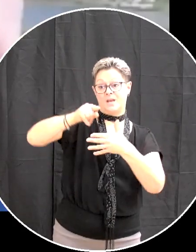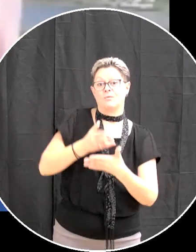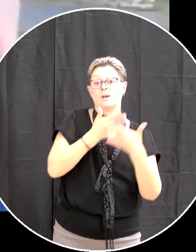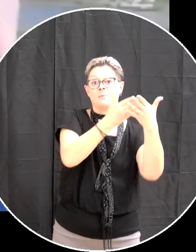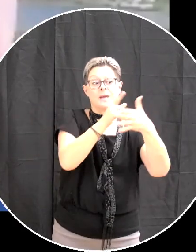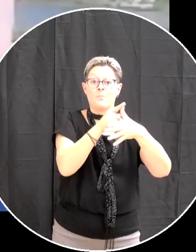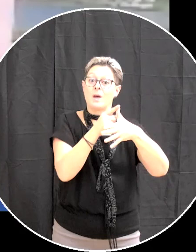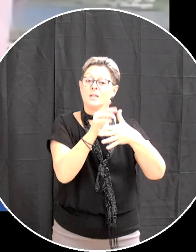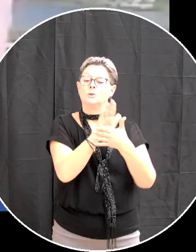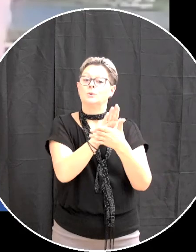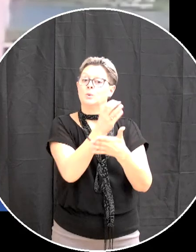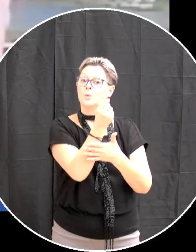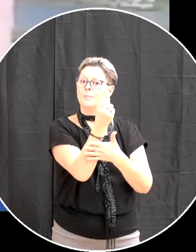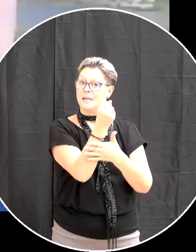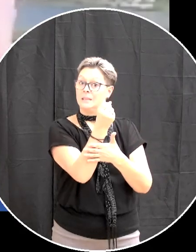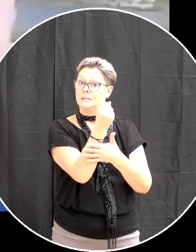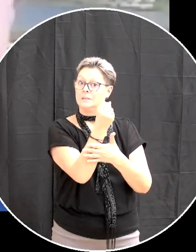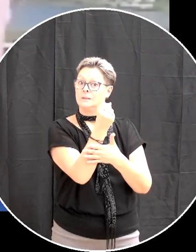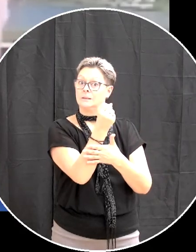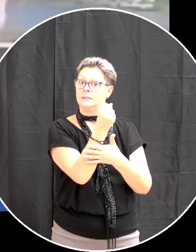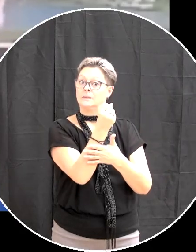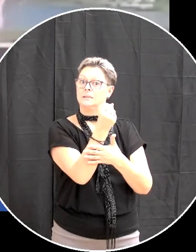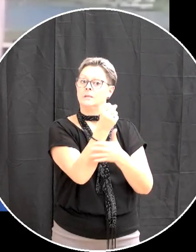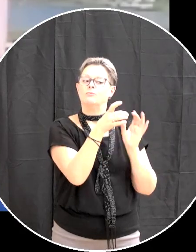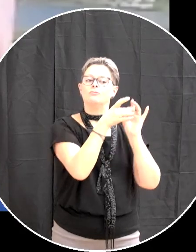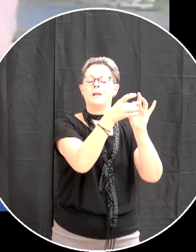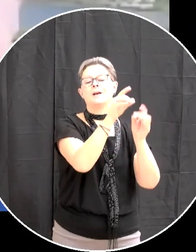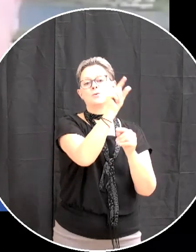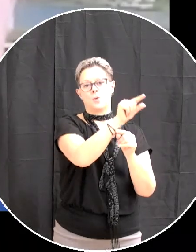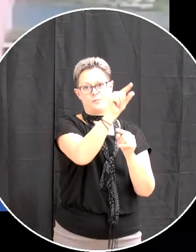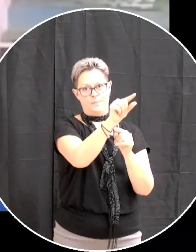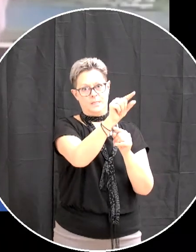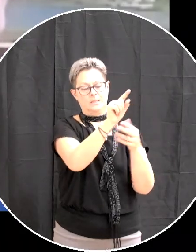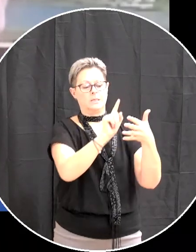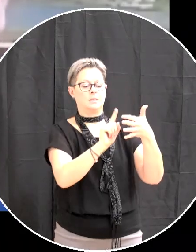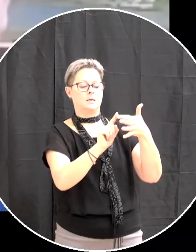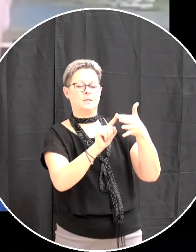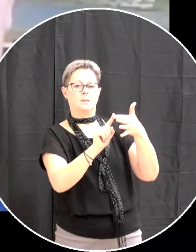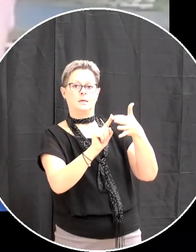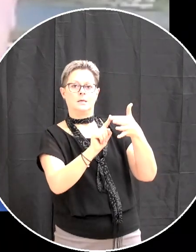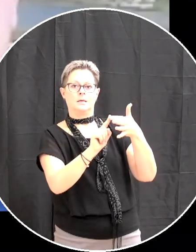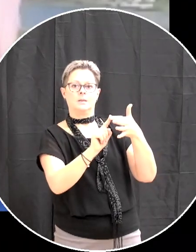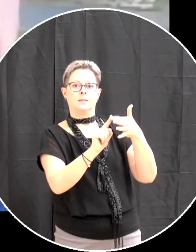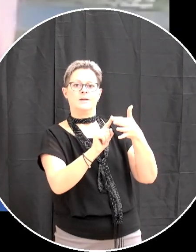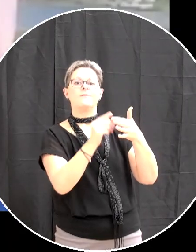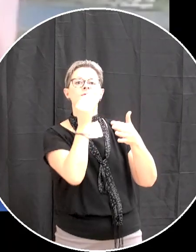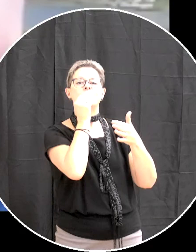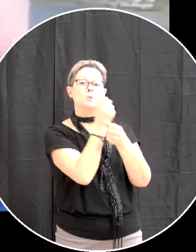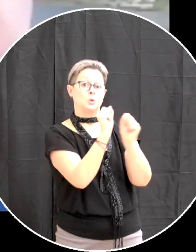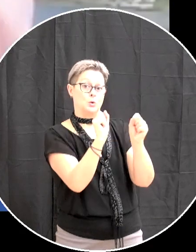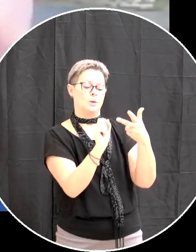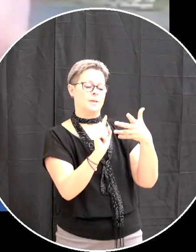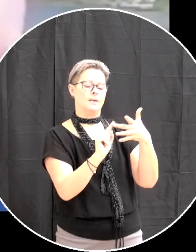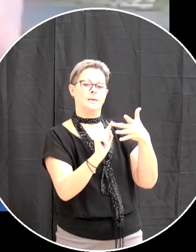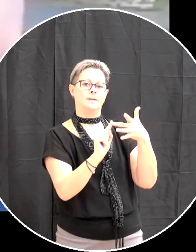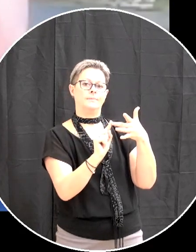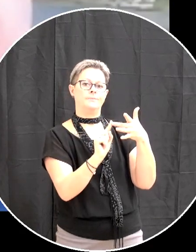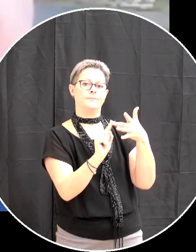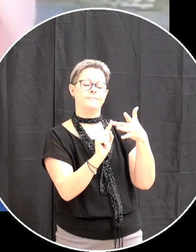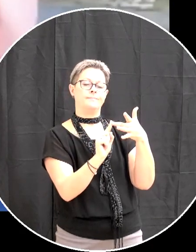Milk Foundation relations with government. 2, positioning on food security.